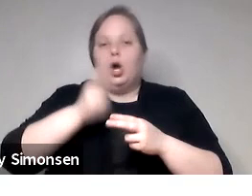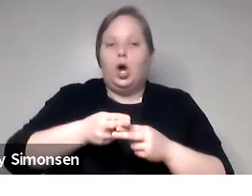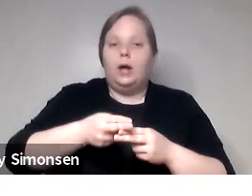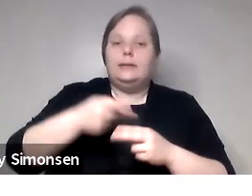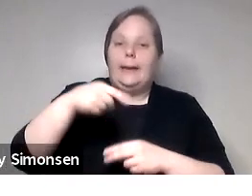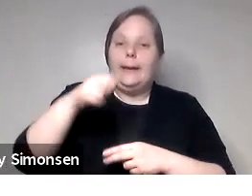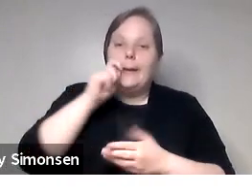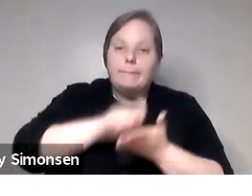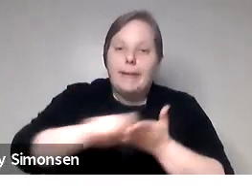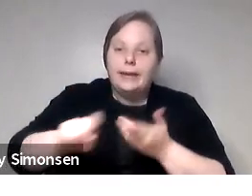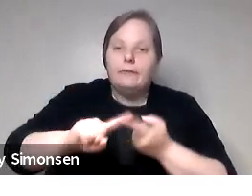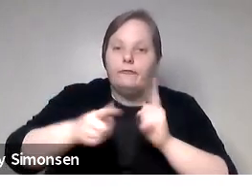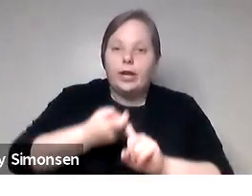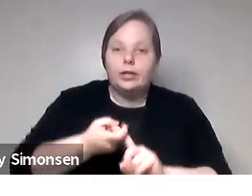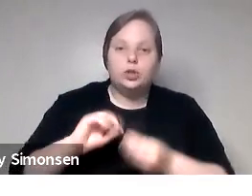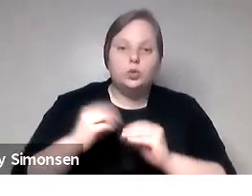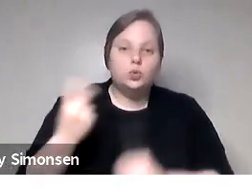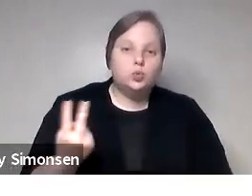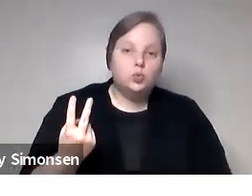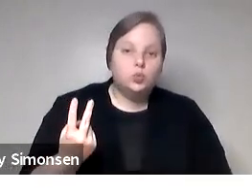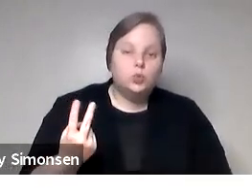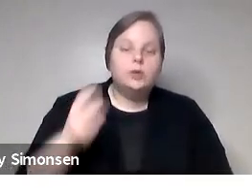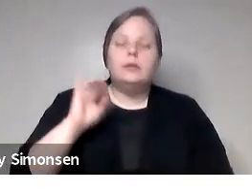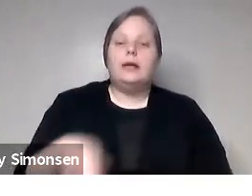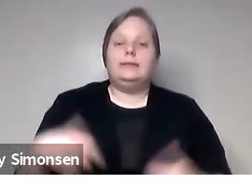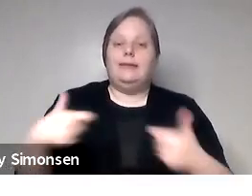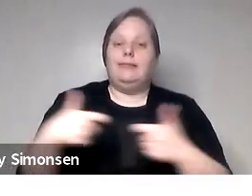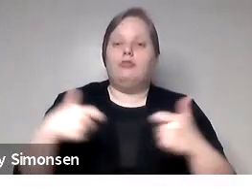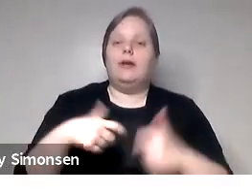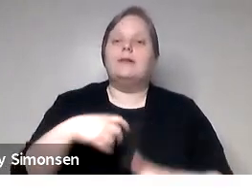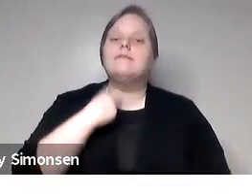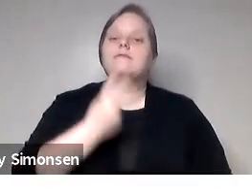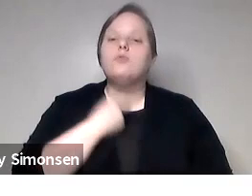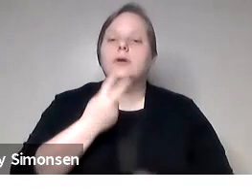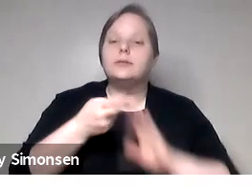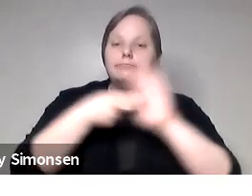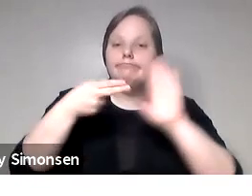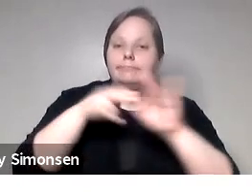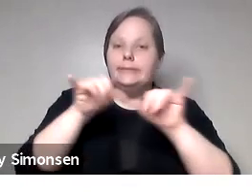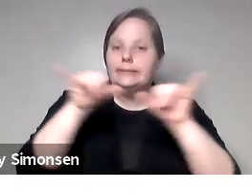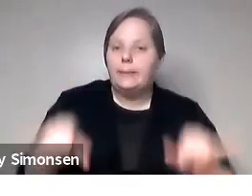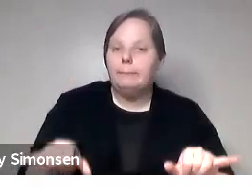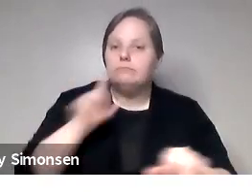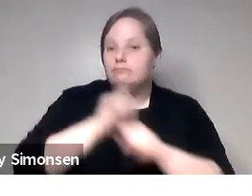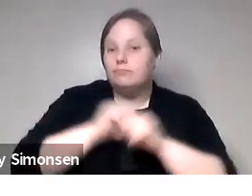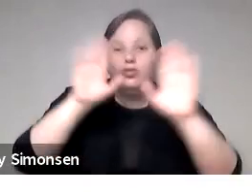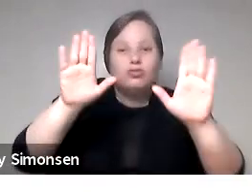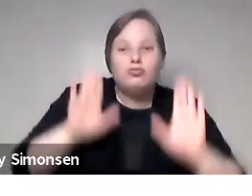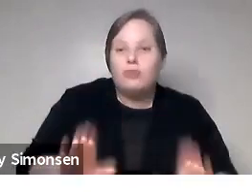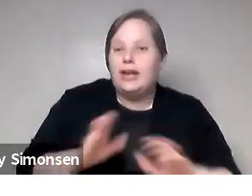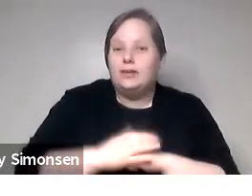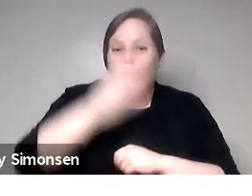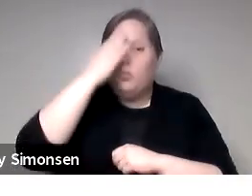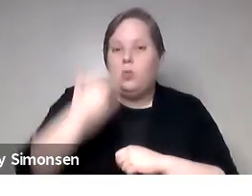2. It's an electronic voice labeling system. It's great. You can